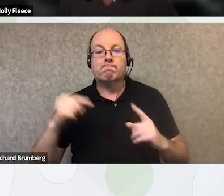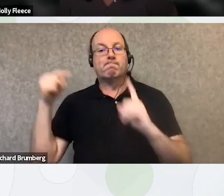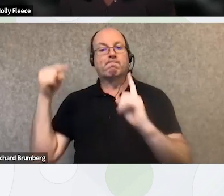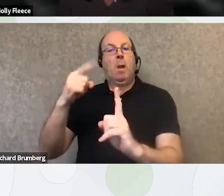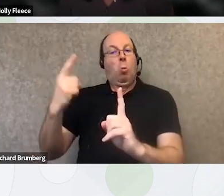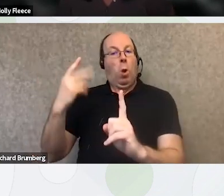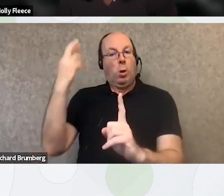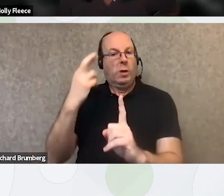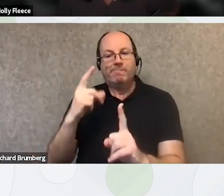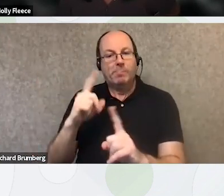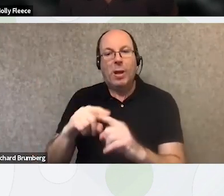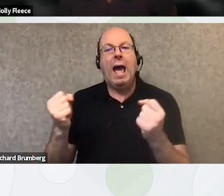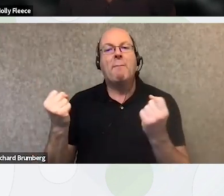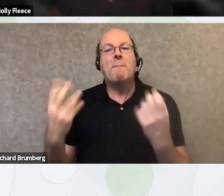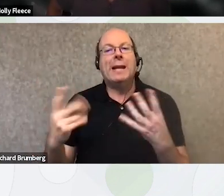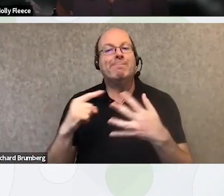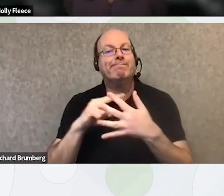at all.